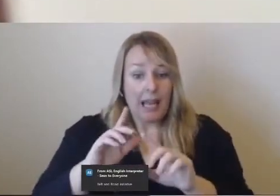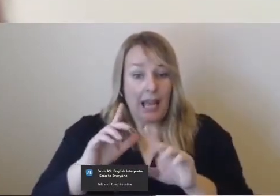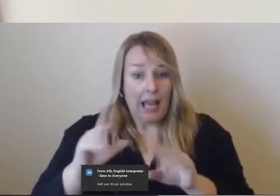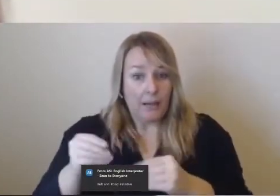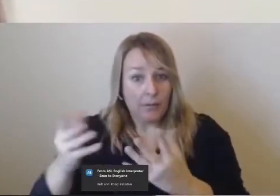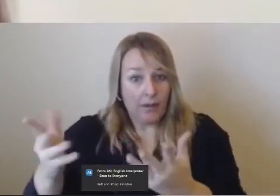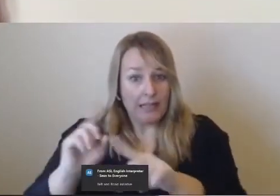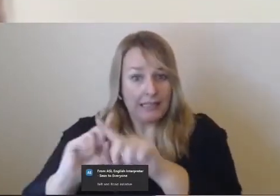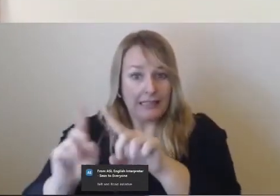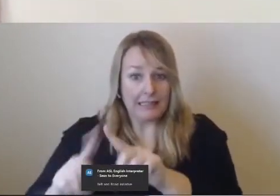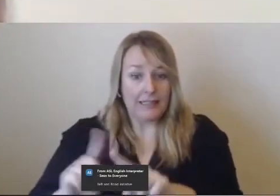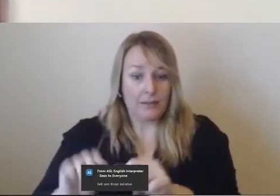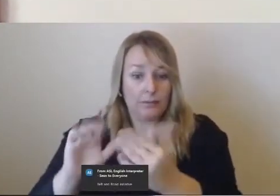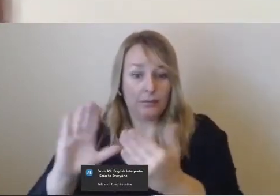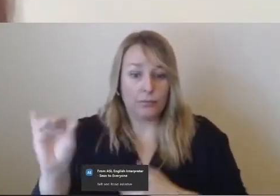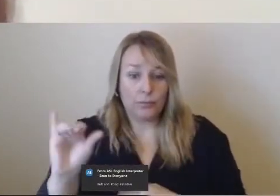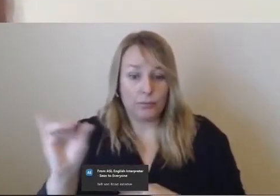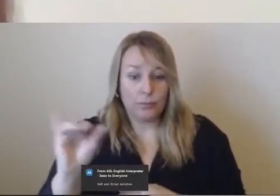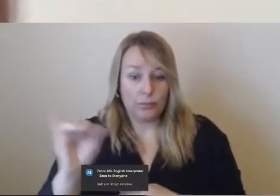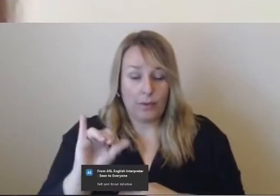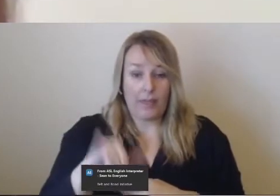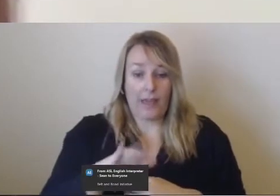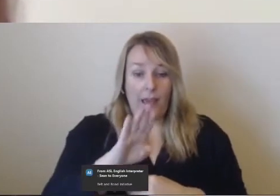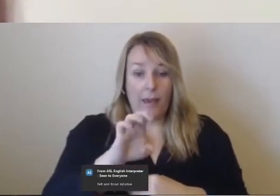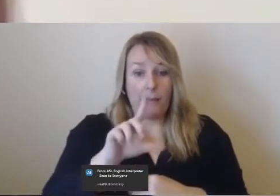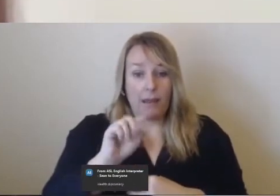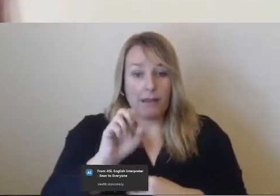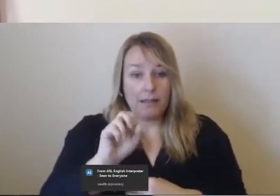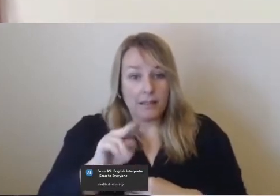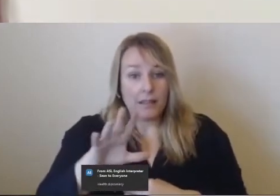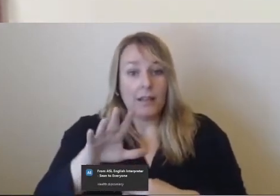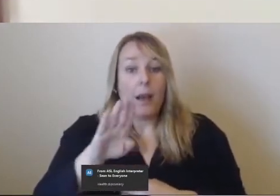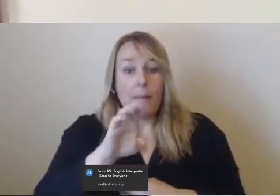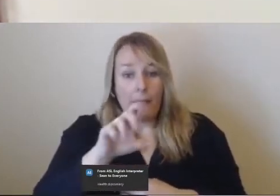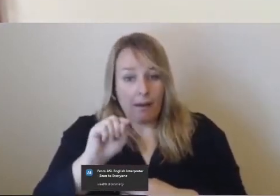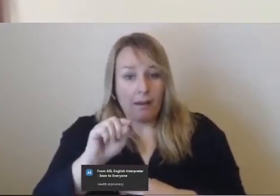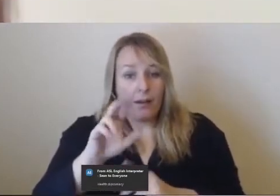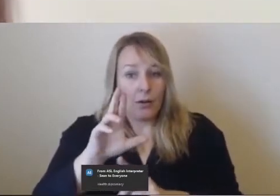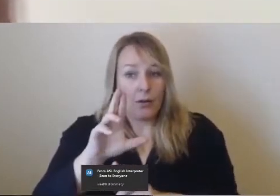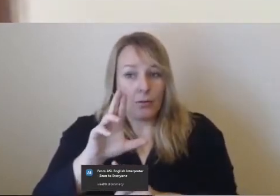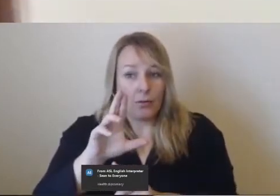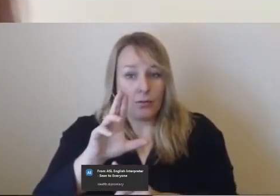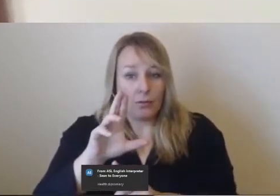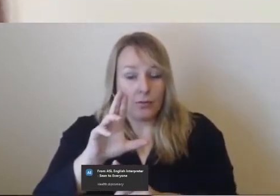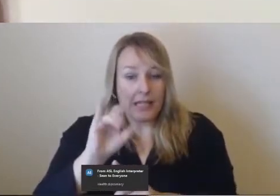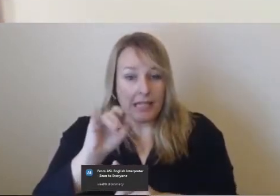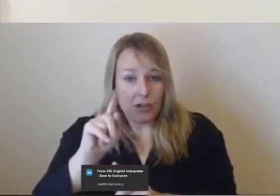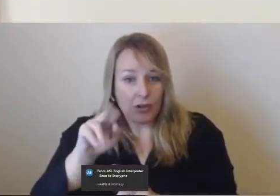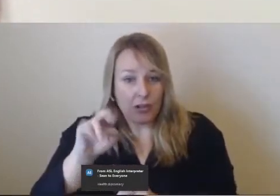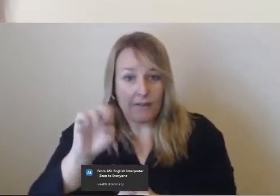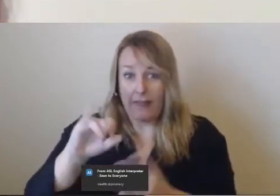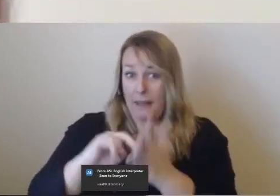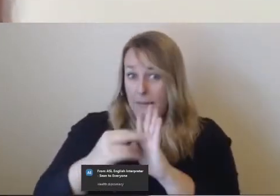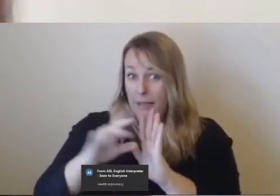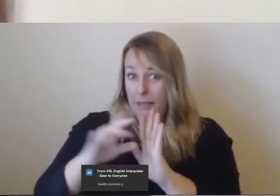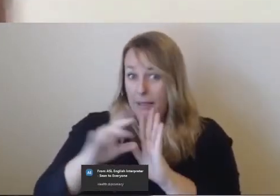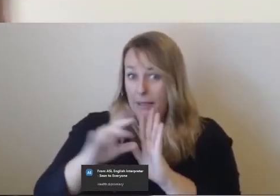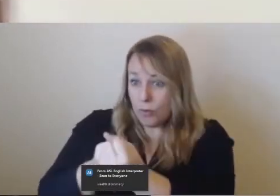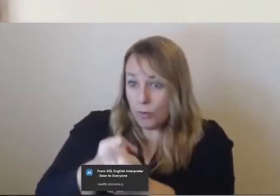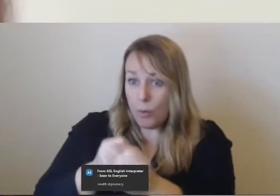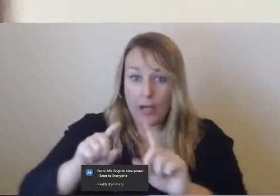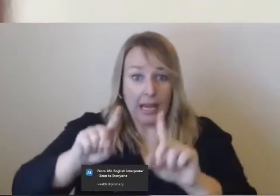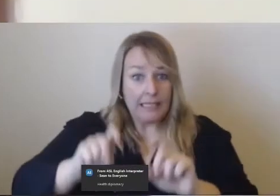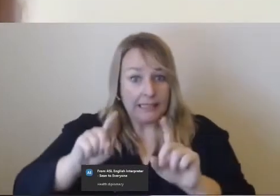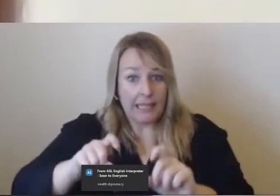front, it's been working with a number of countries, including the UAE, to test and then start to actually